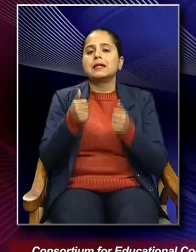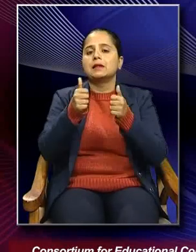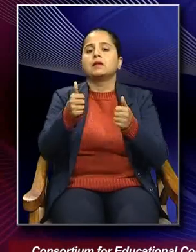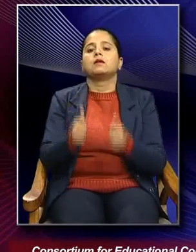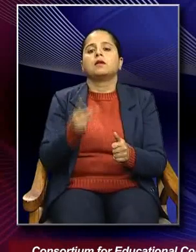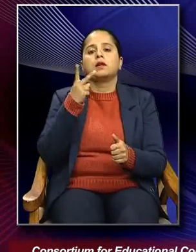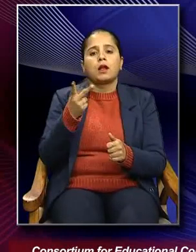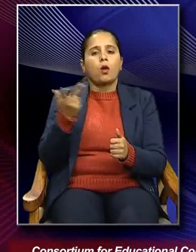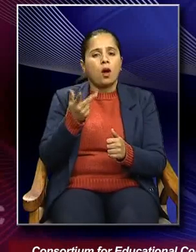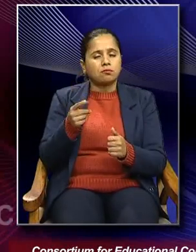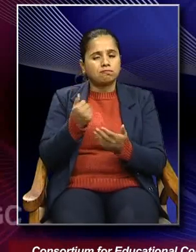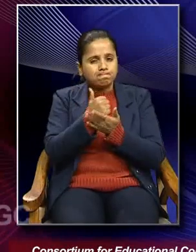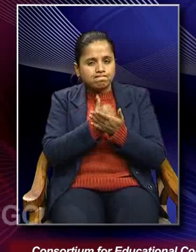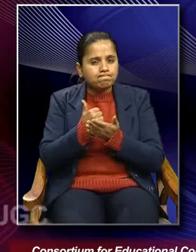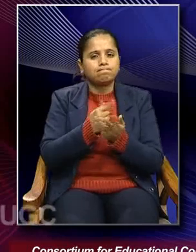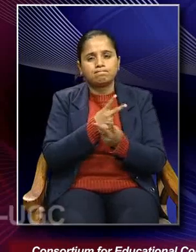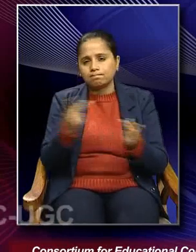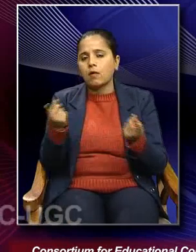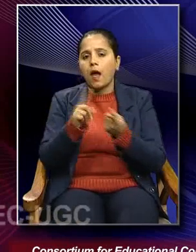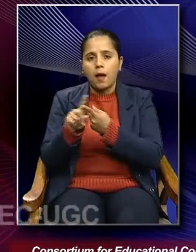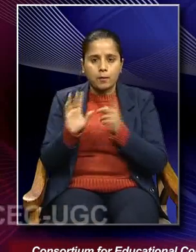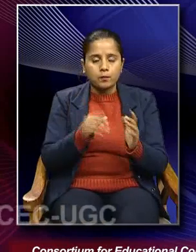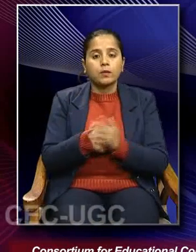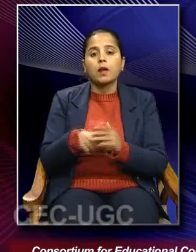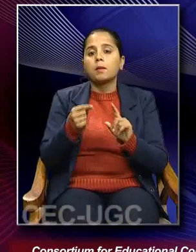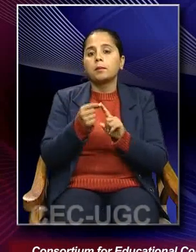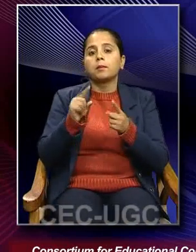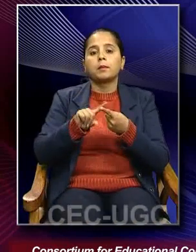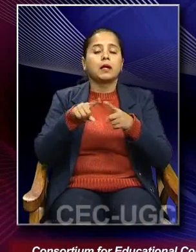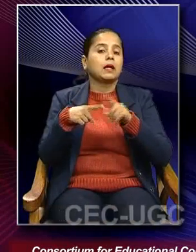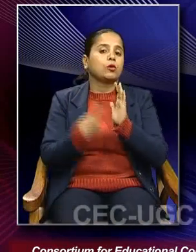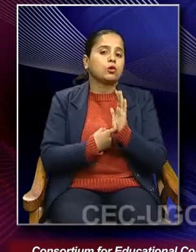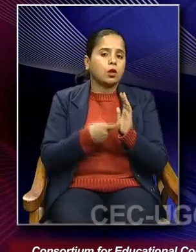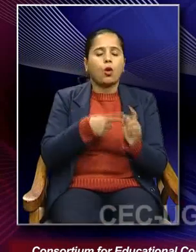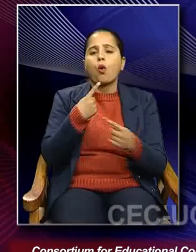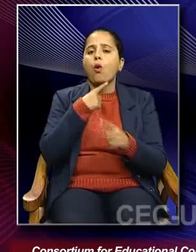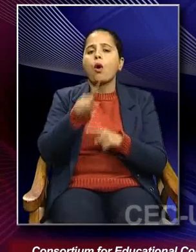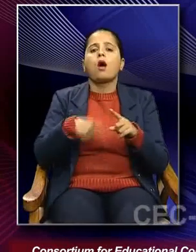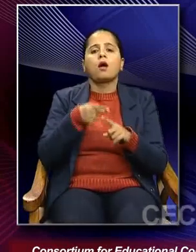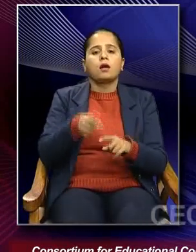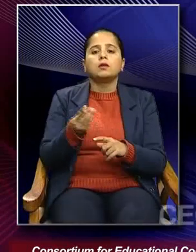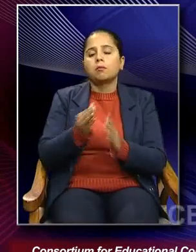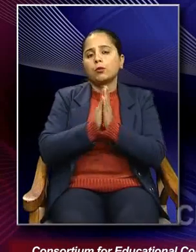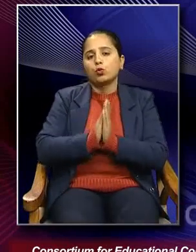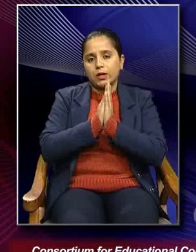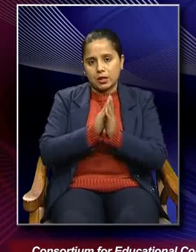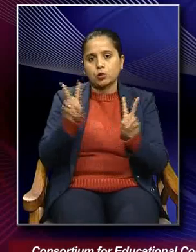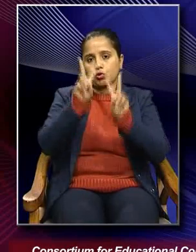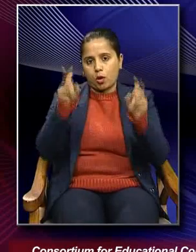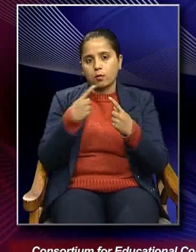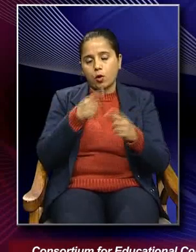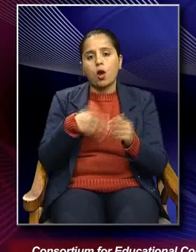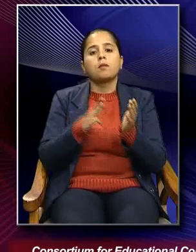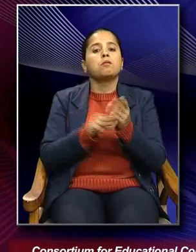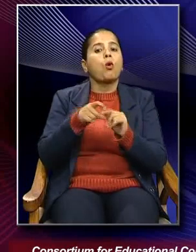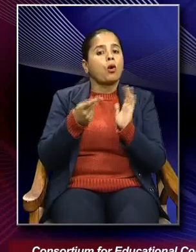of conspiracy. Peter Berger is also talking on religion and on